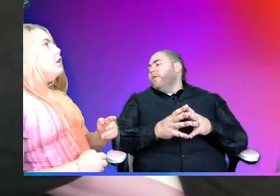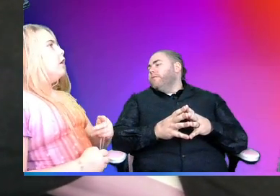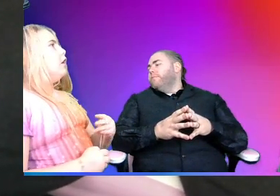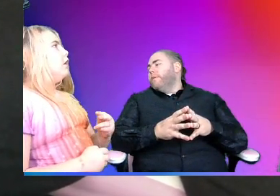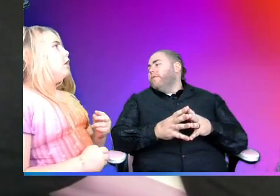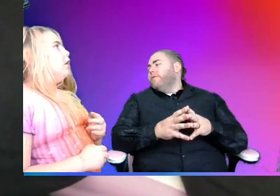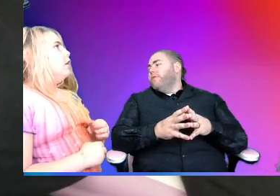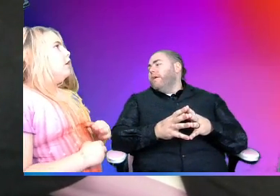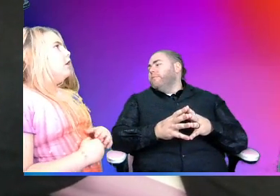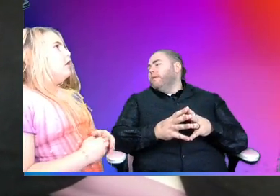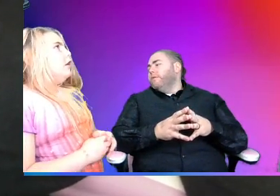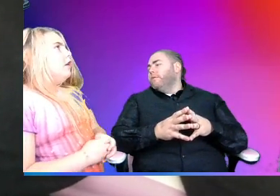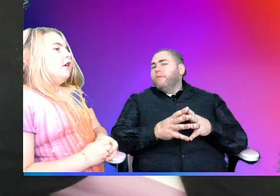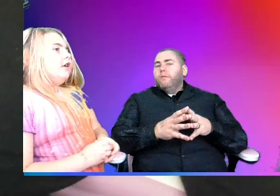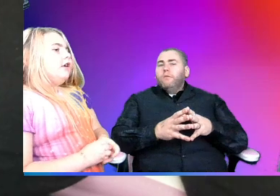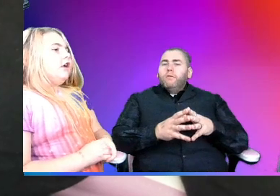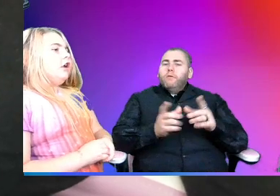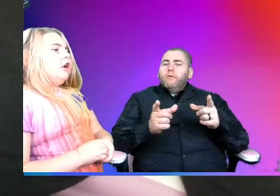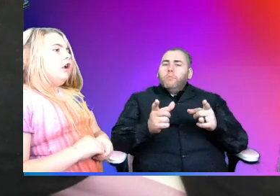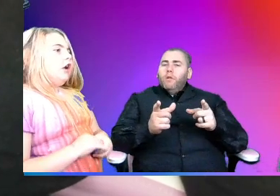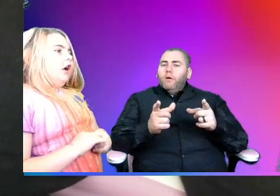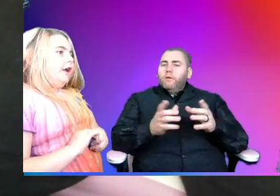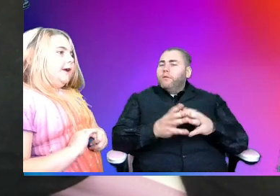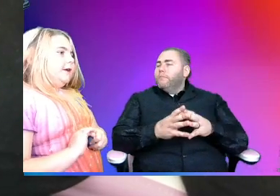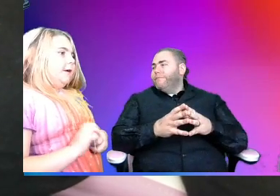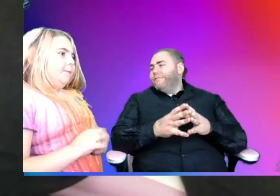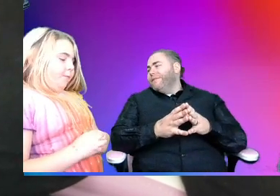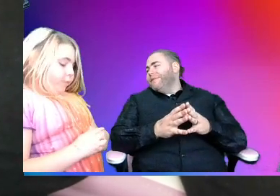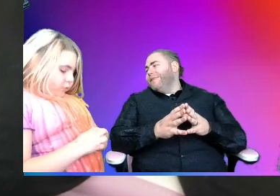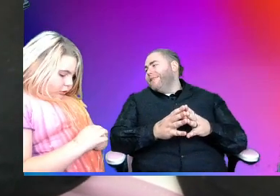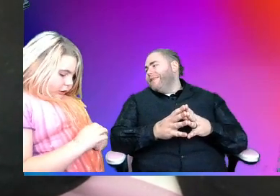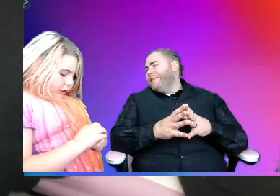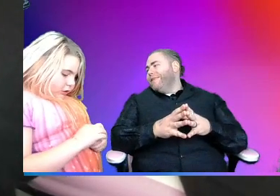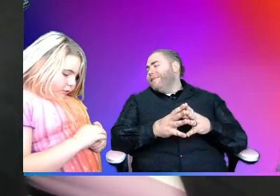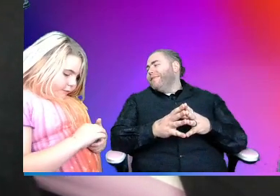playing cards. Chris Ramsey. Plug.